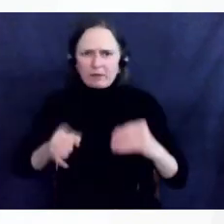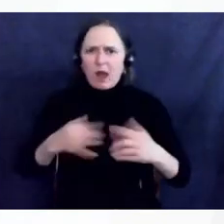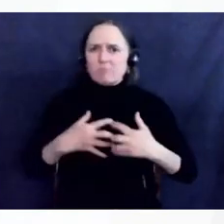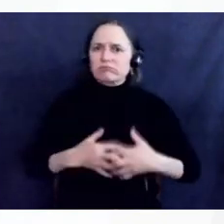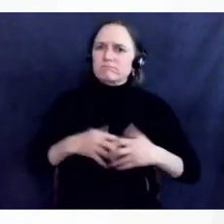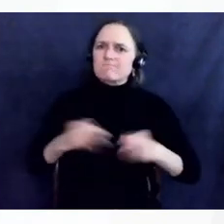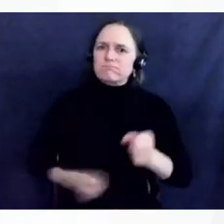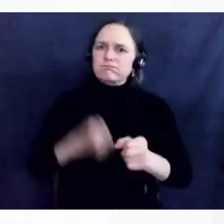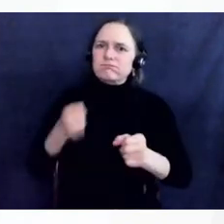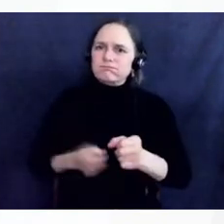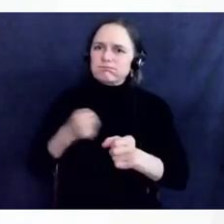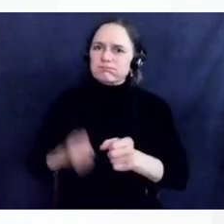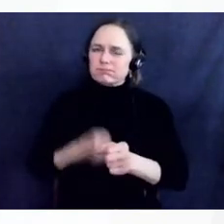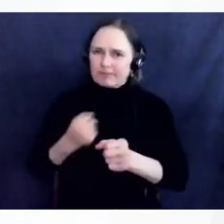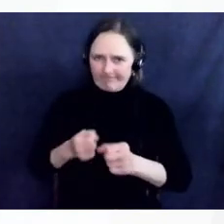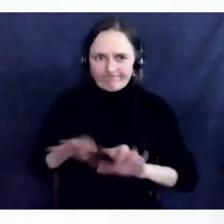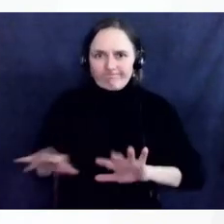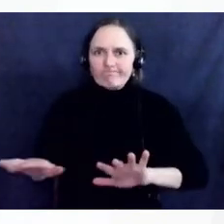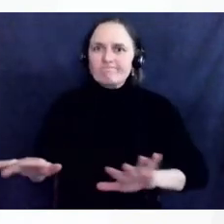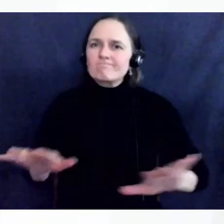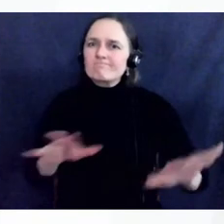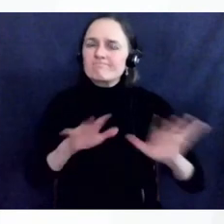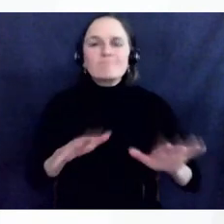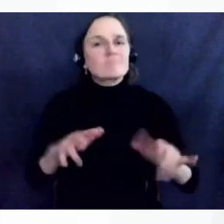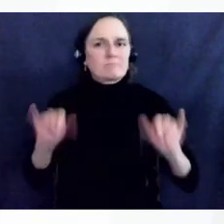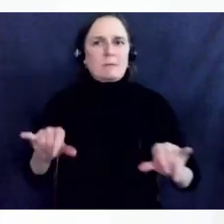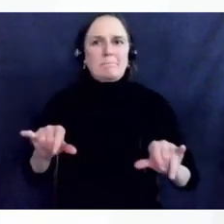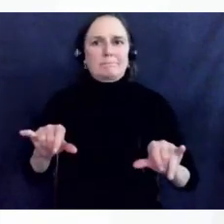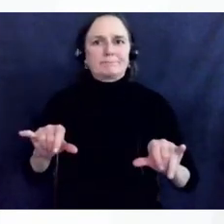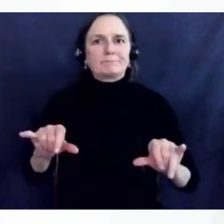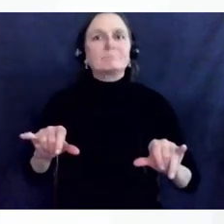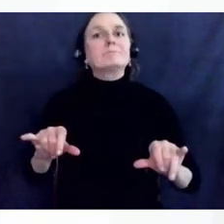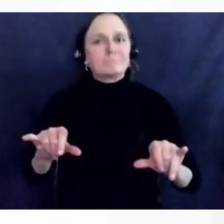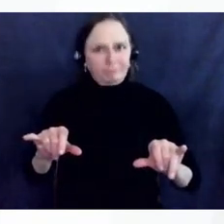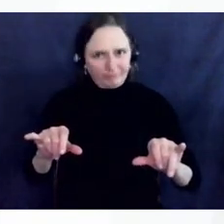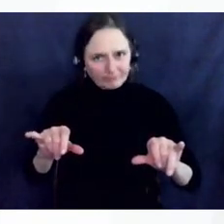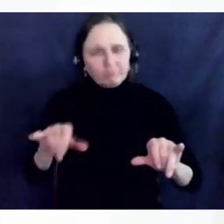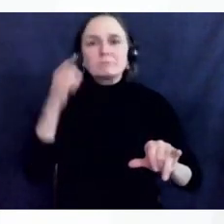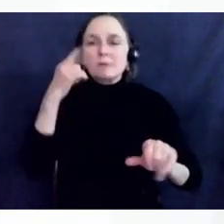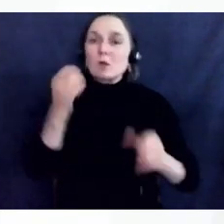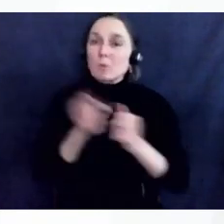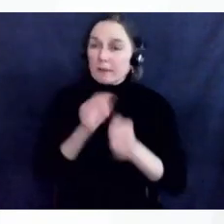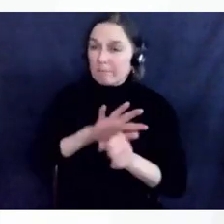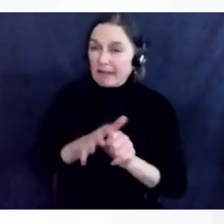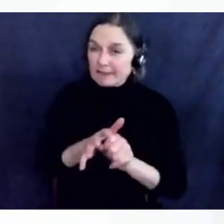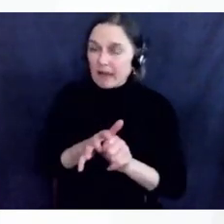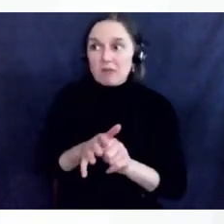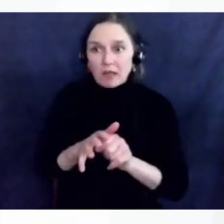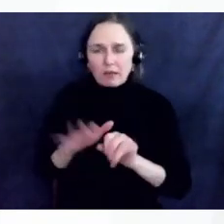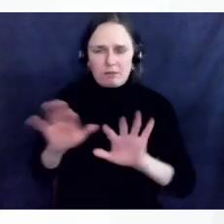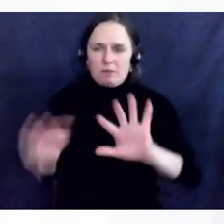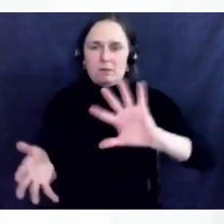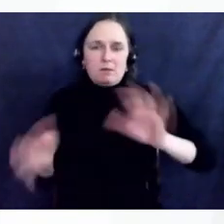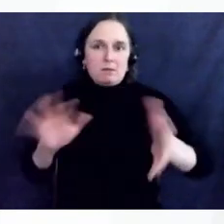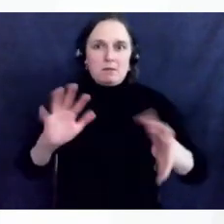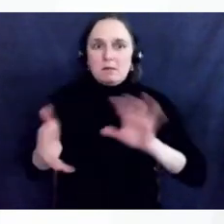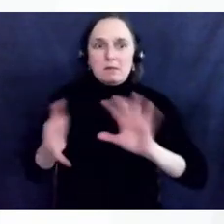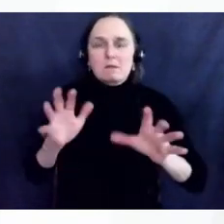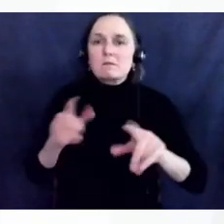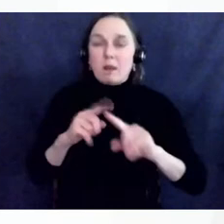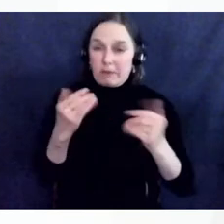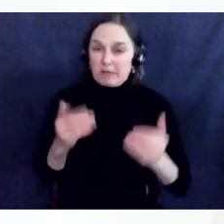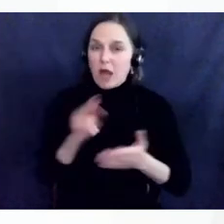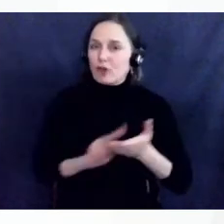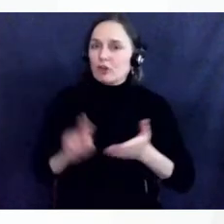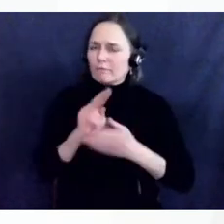argue that public universities are more important now than ever. We have seen this in the university's response to the pandemic through